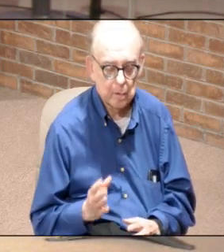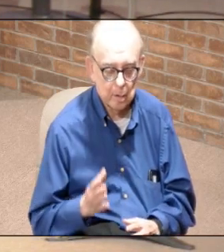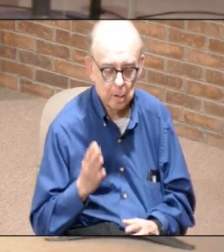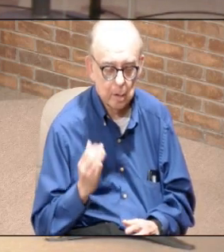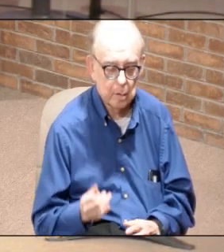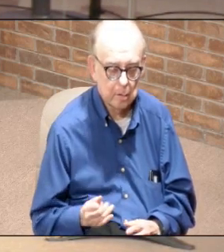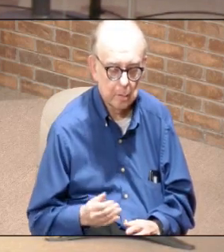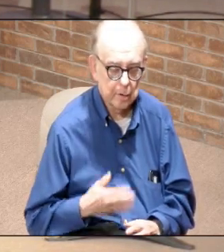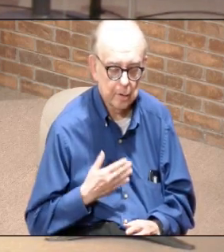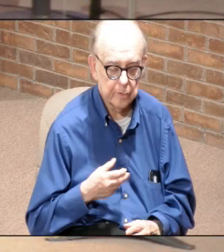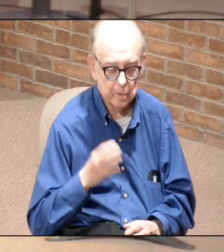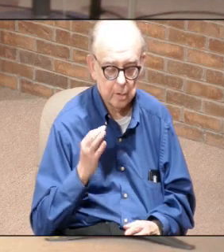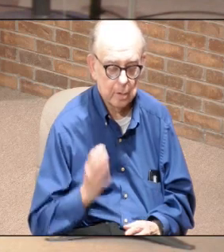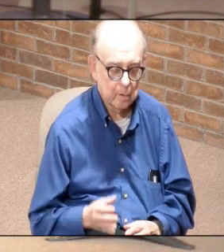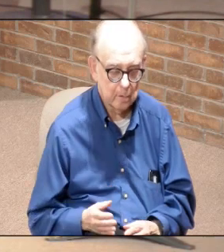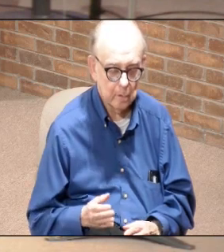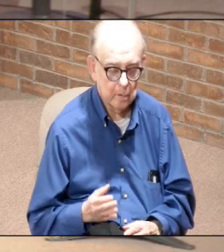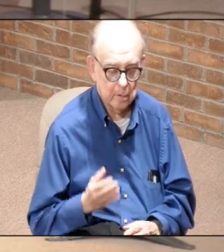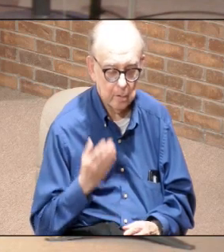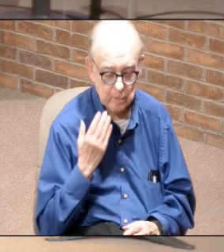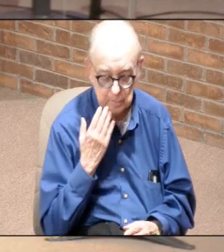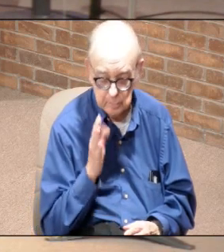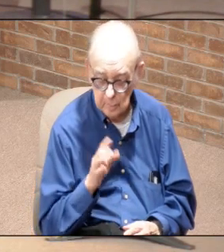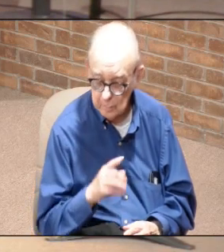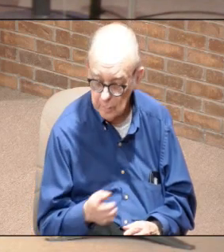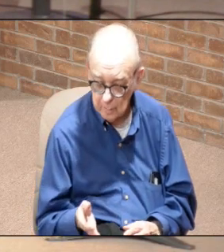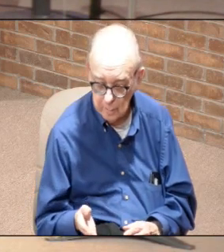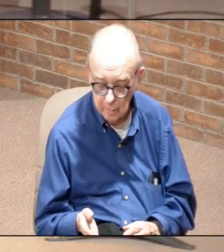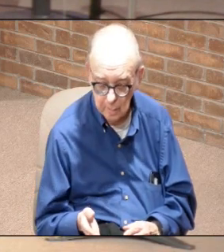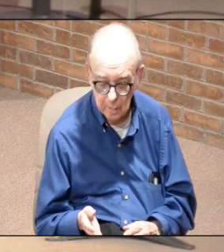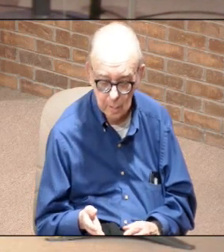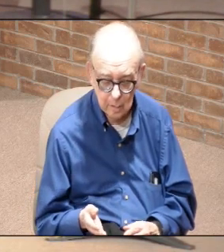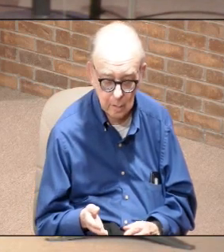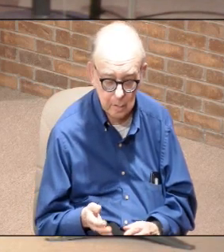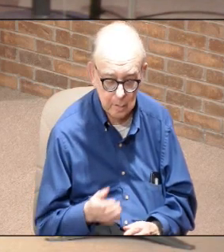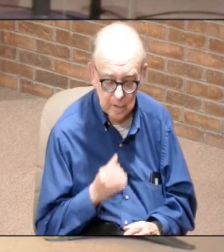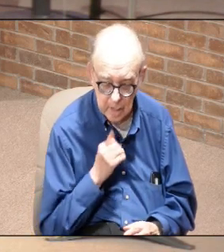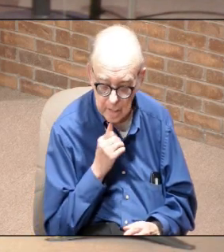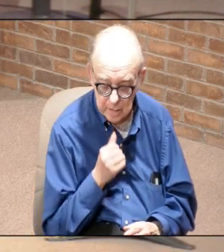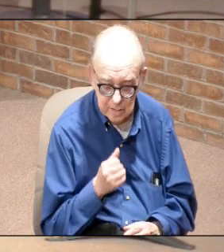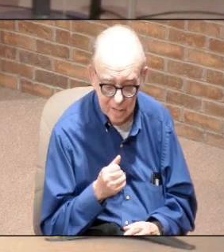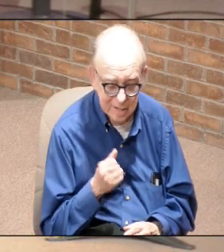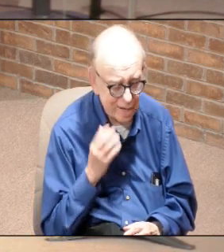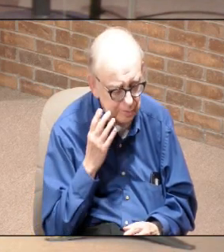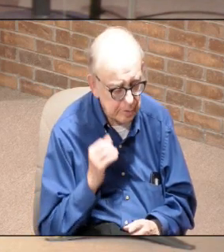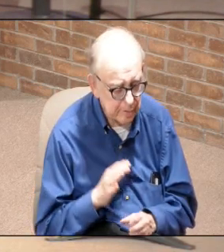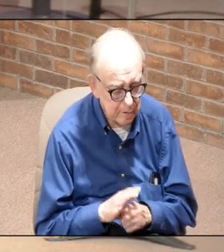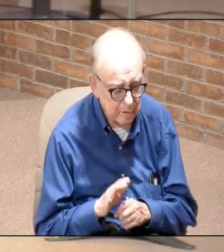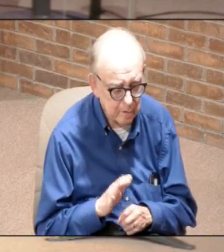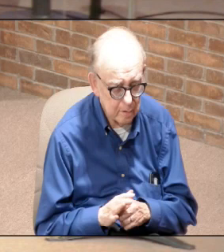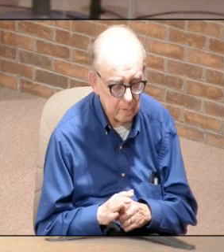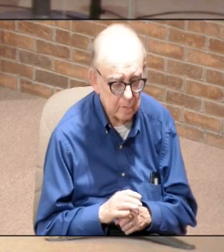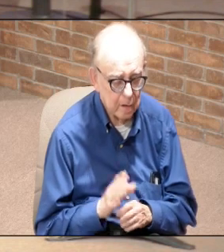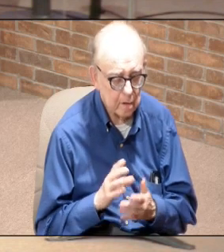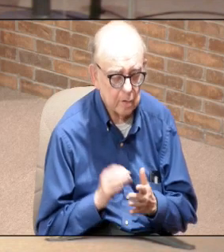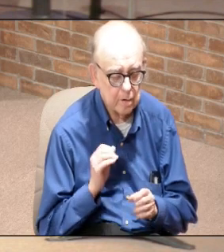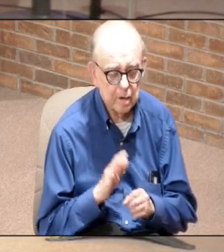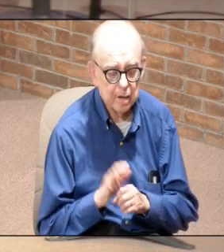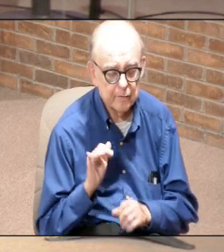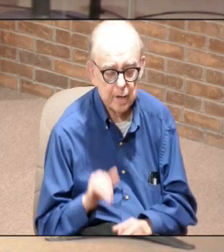Because the young preacher, you don't know anything. You're not seasoned enough. You haven't learned enough